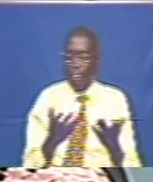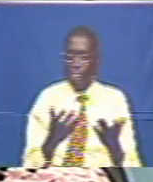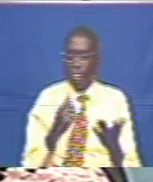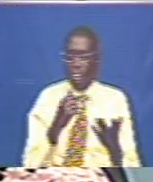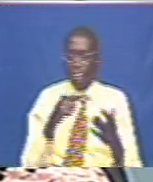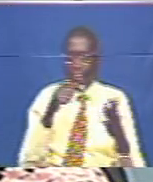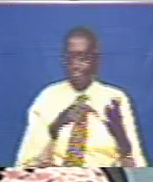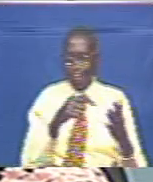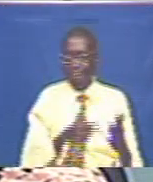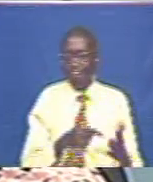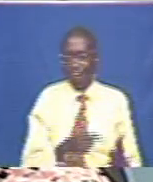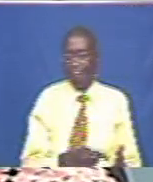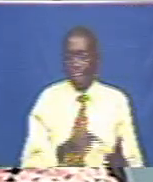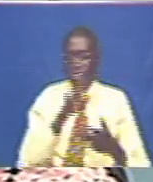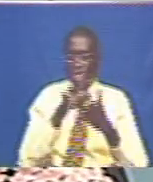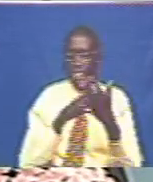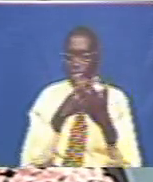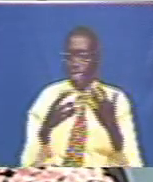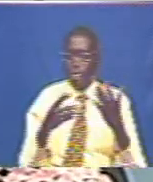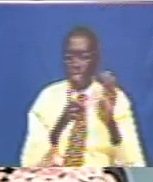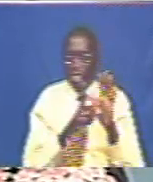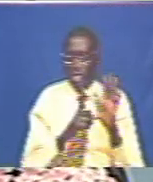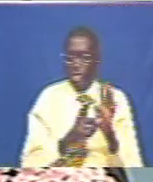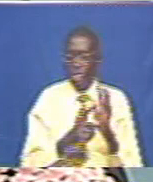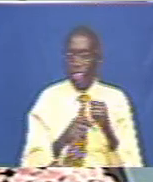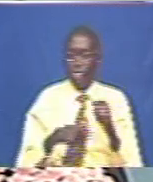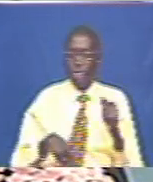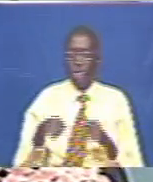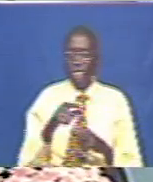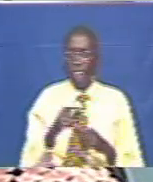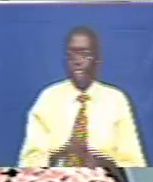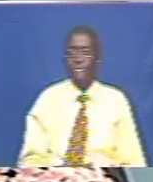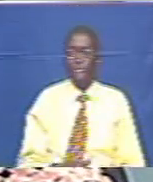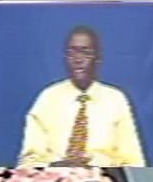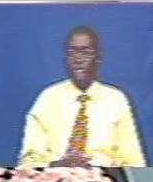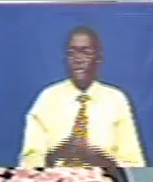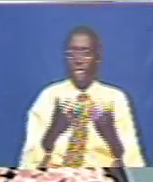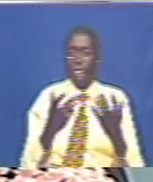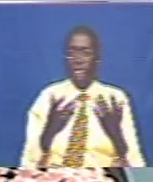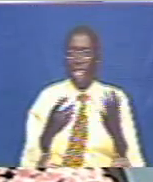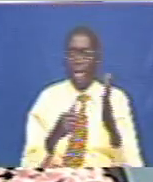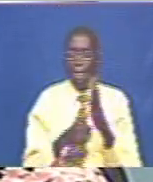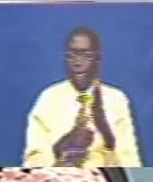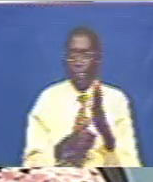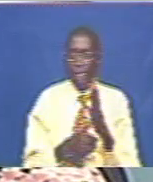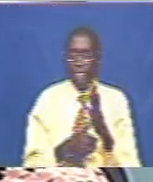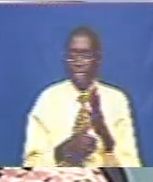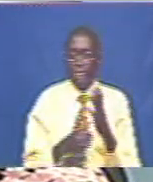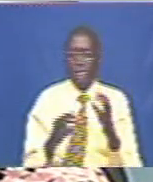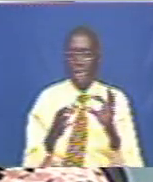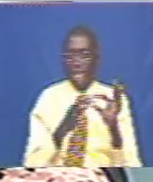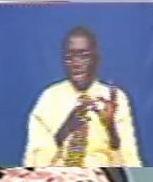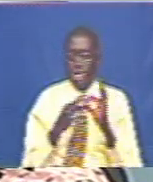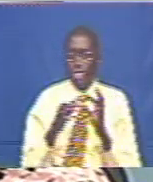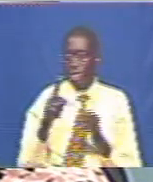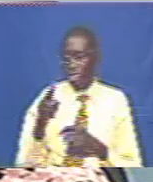the regulatory framework, and therefore even as we do it, it is not captured. Mm-hmm. And therefore those are the issues that as a union, as KUSCCO,